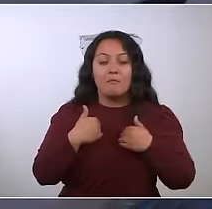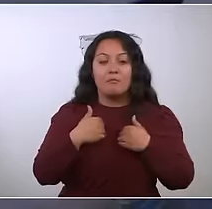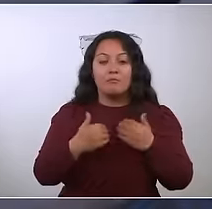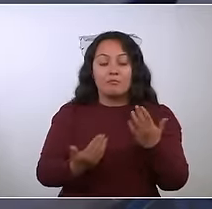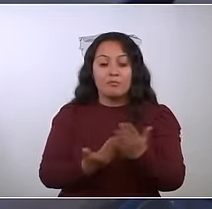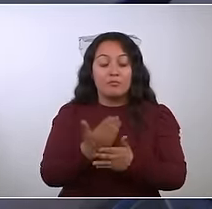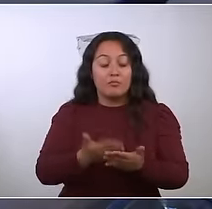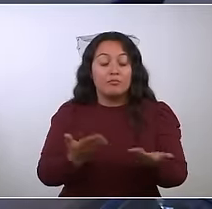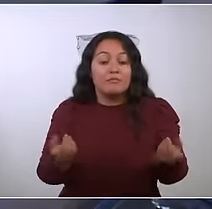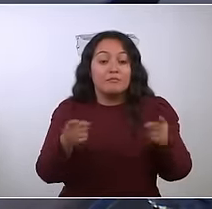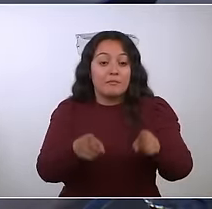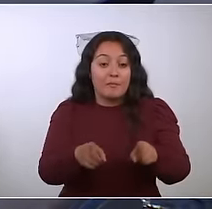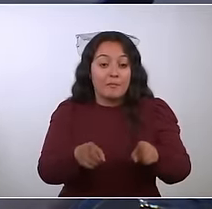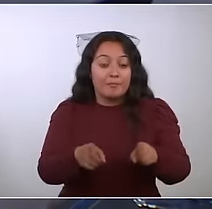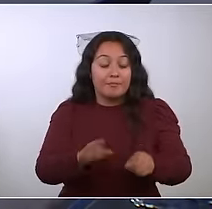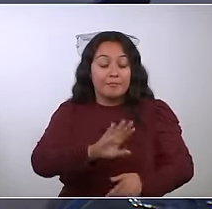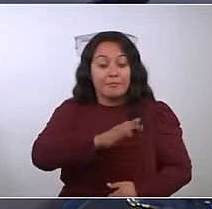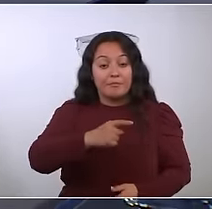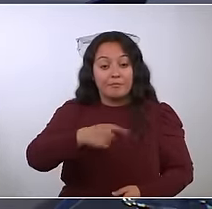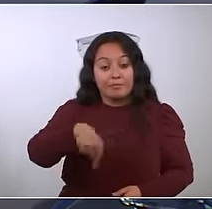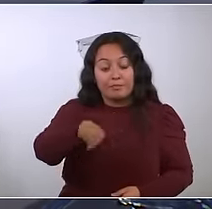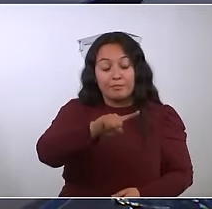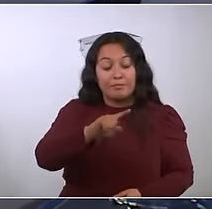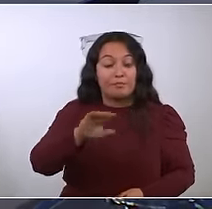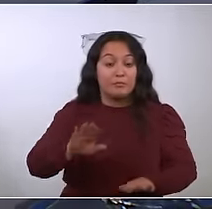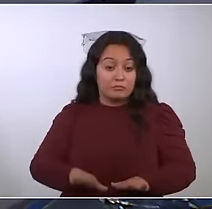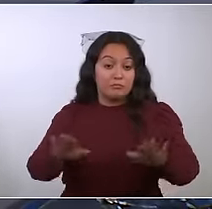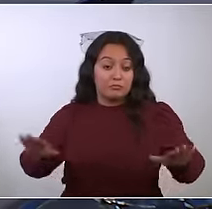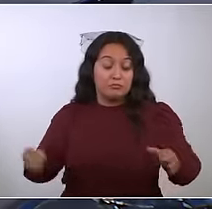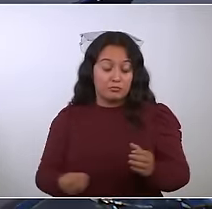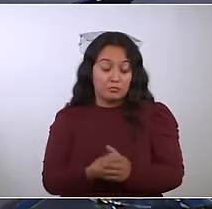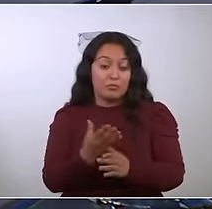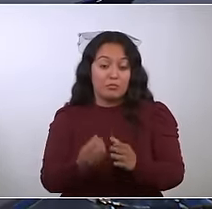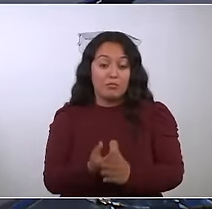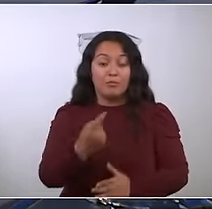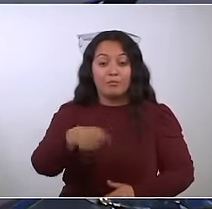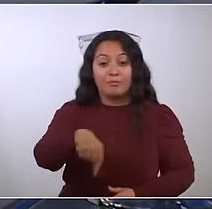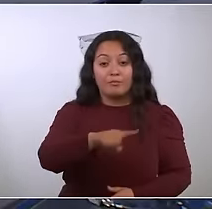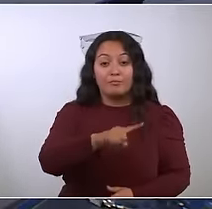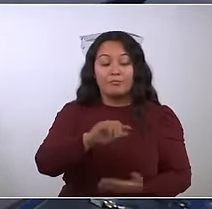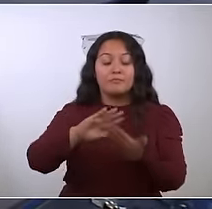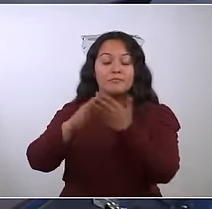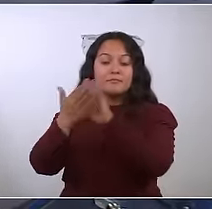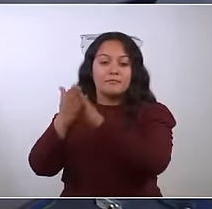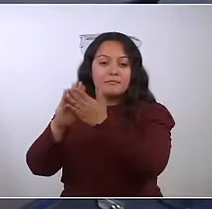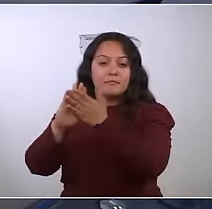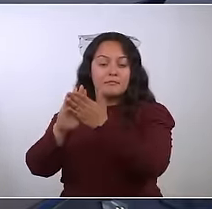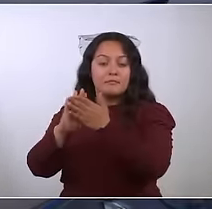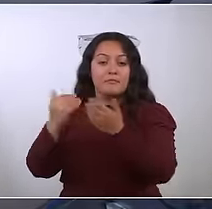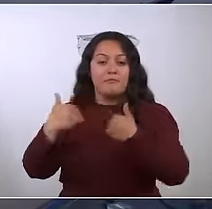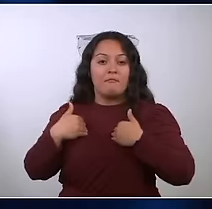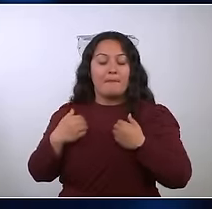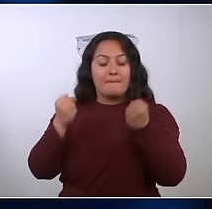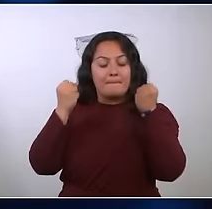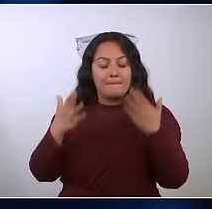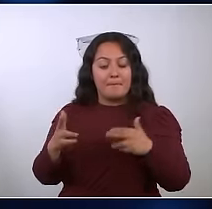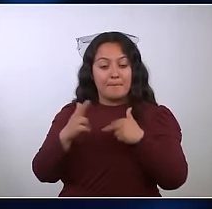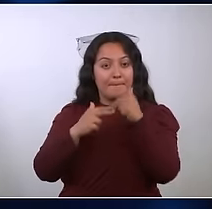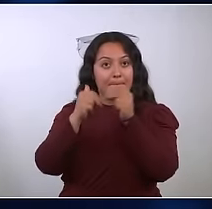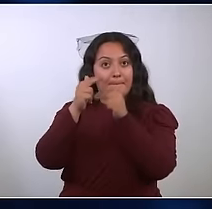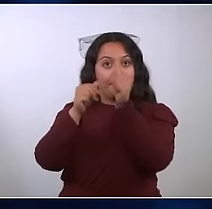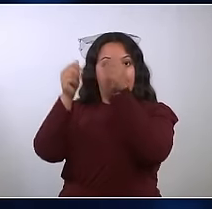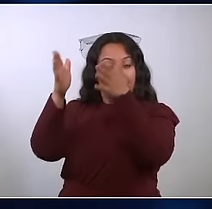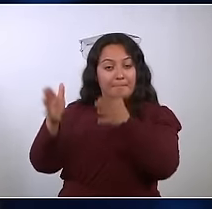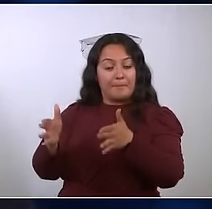they raise their children there, hace crecer sus hijos ahí. Cities are surrounded by many buildings, las ciudades se rodean de